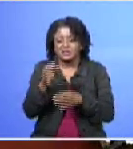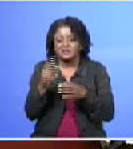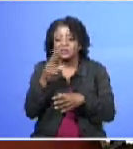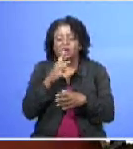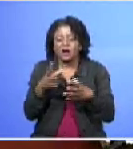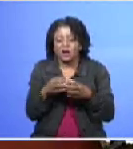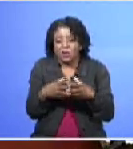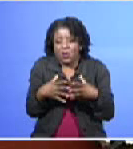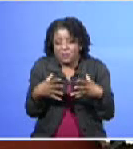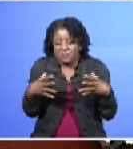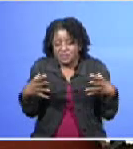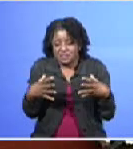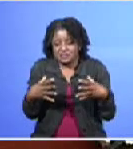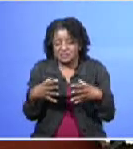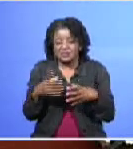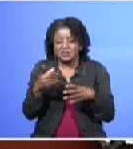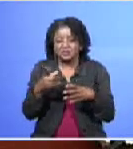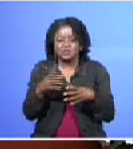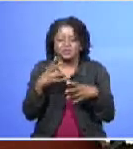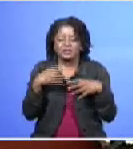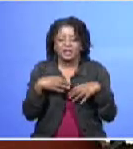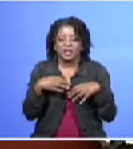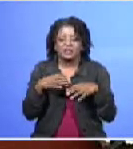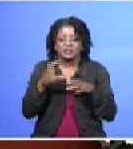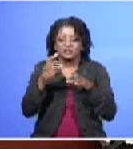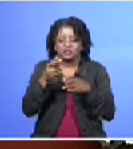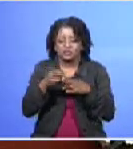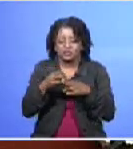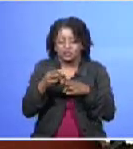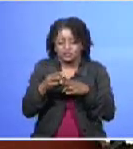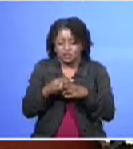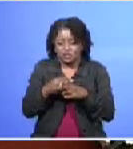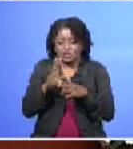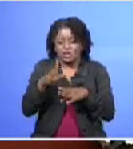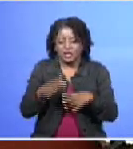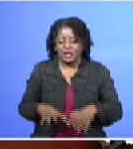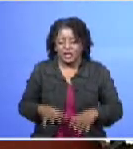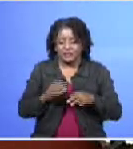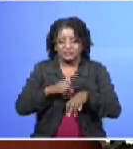you're overly obese, morbidly obese, it shortens your lifespan up to 20 years.